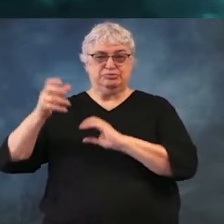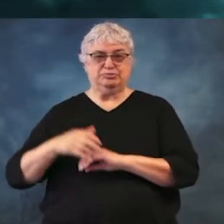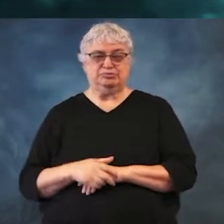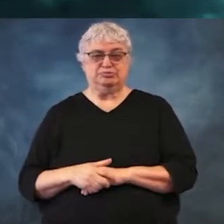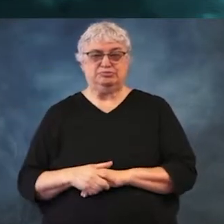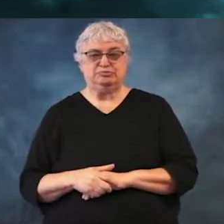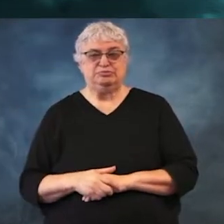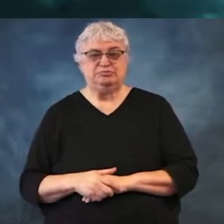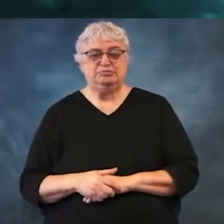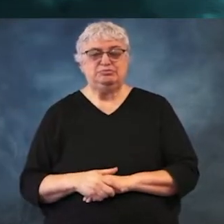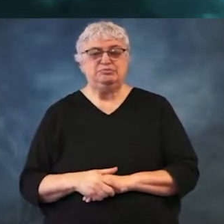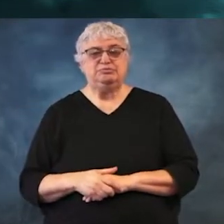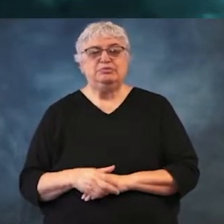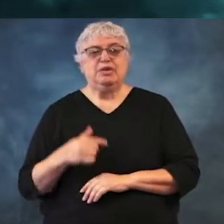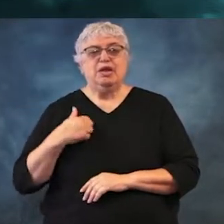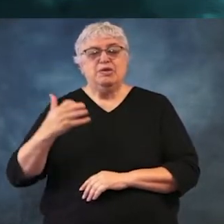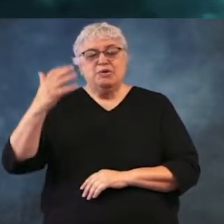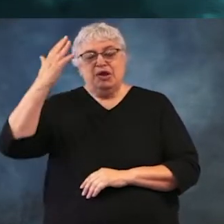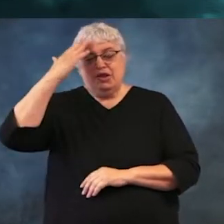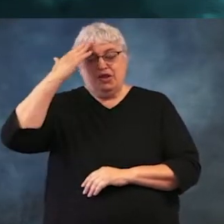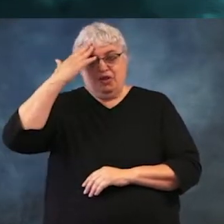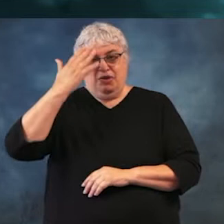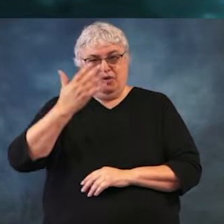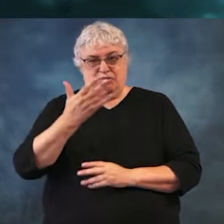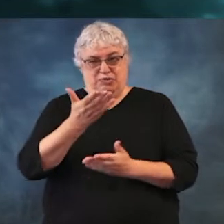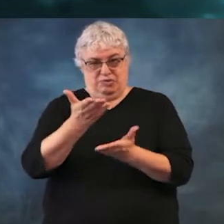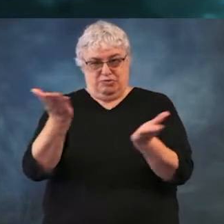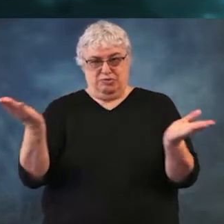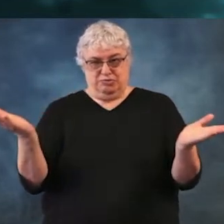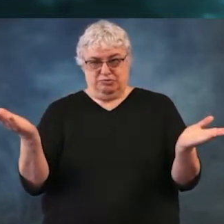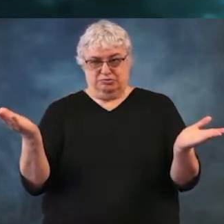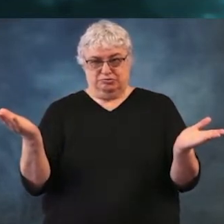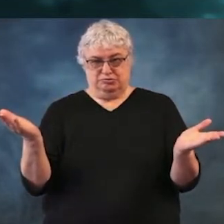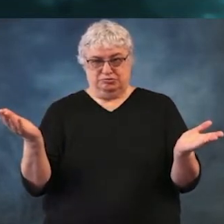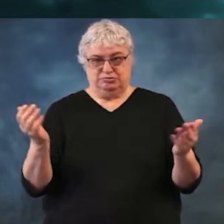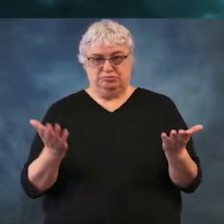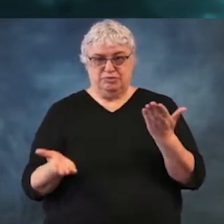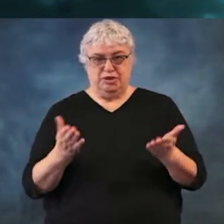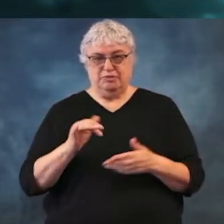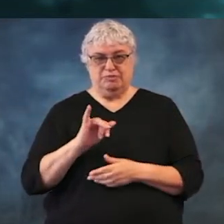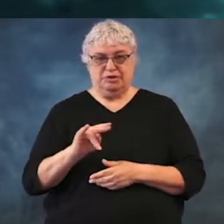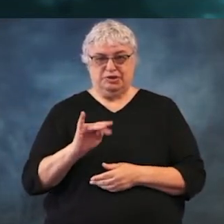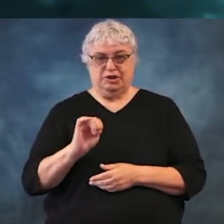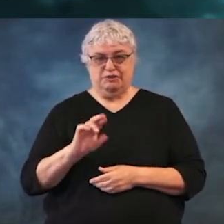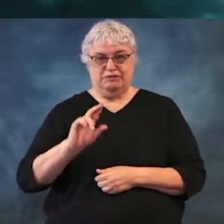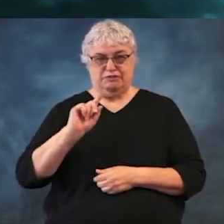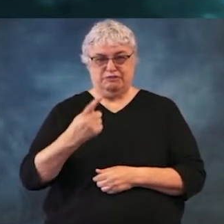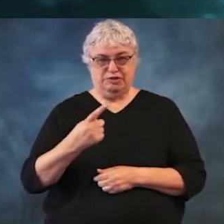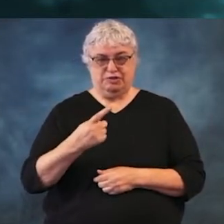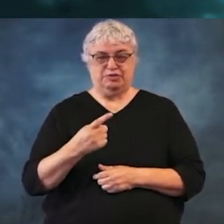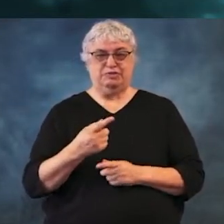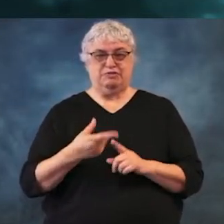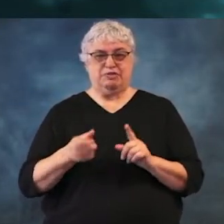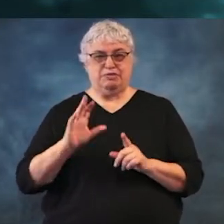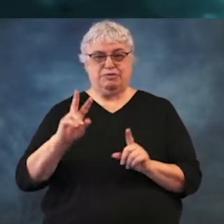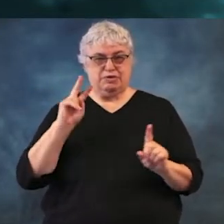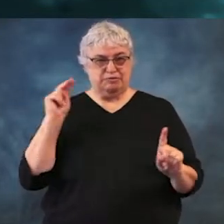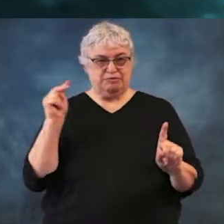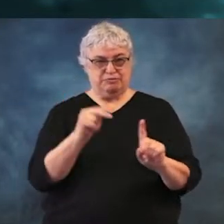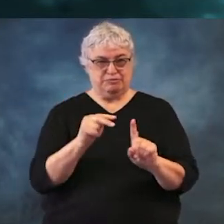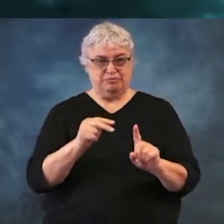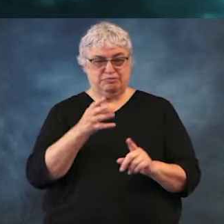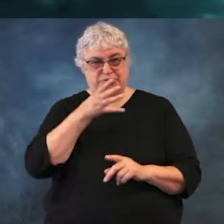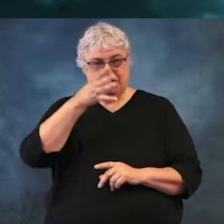I'm interested in knowing from all of you, and maybe Jennifer, we'll start with you from the perspective of a